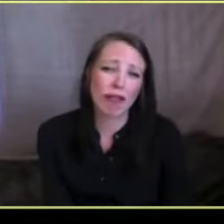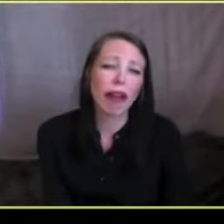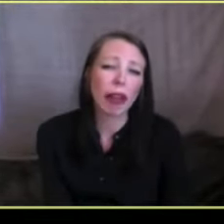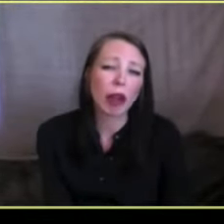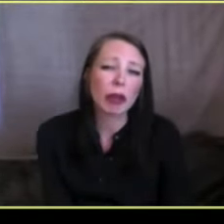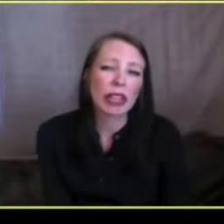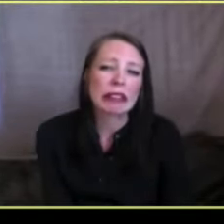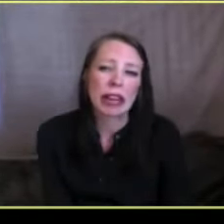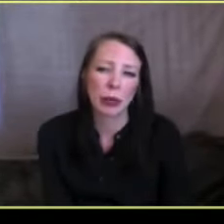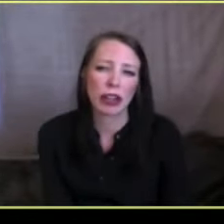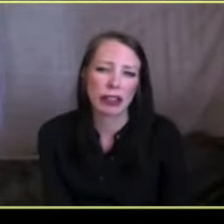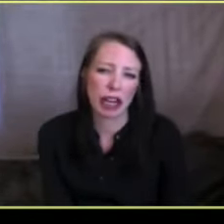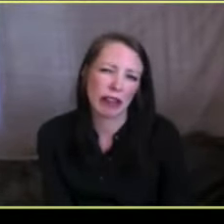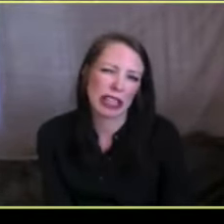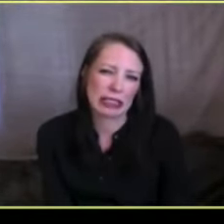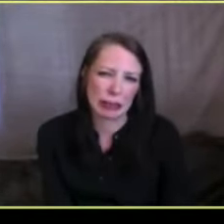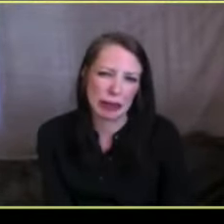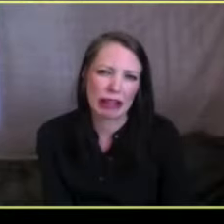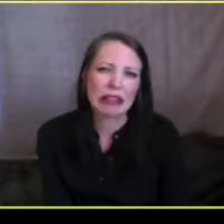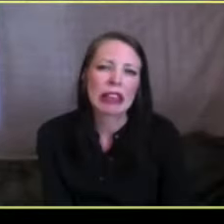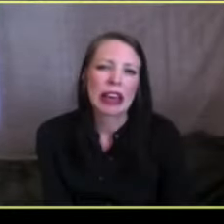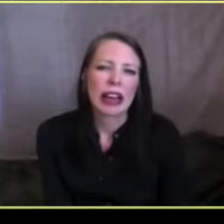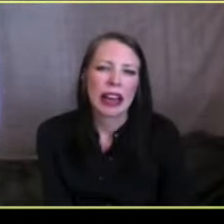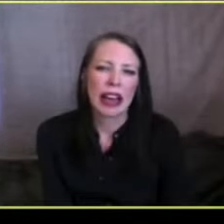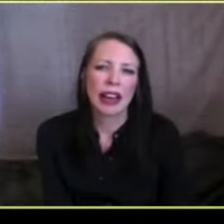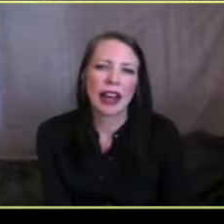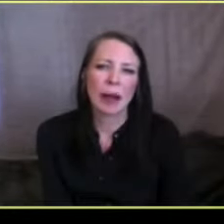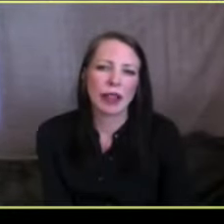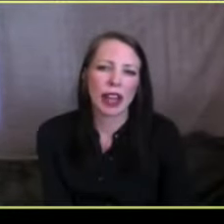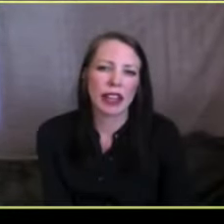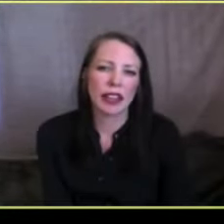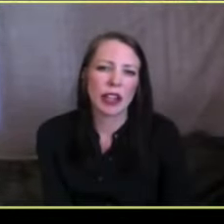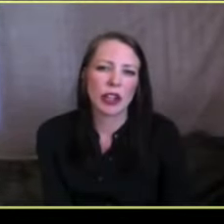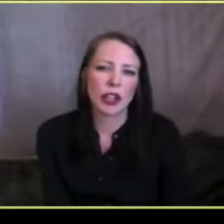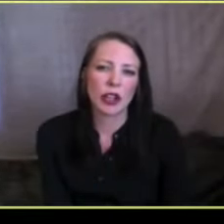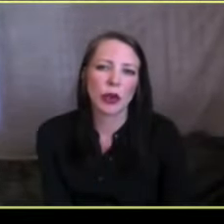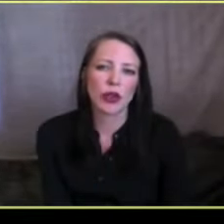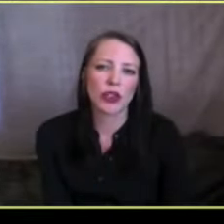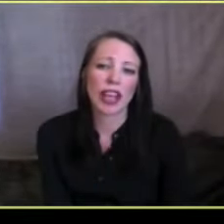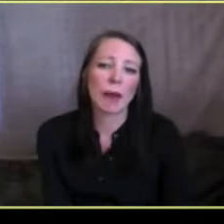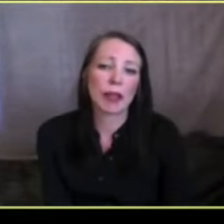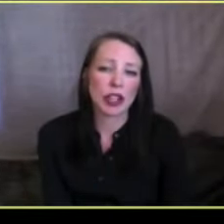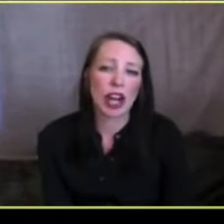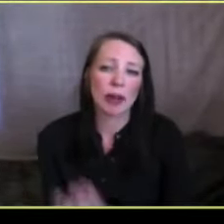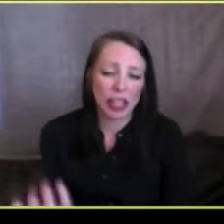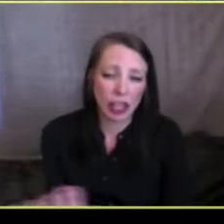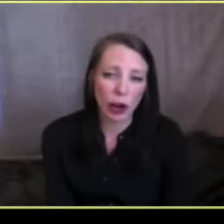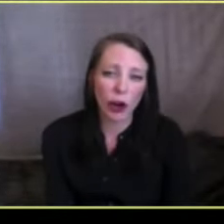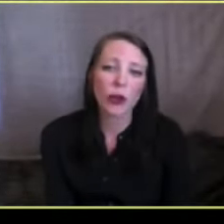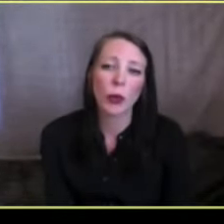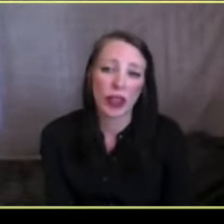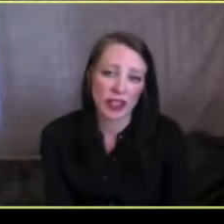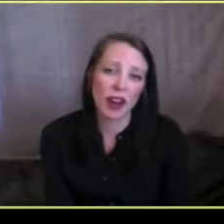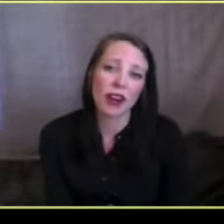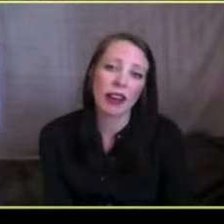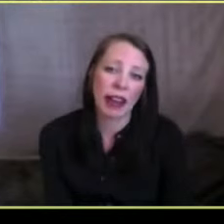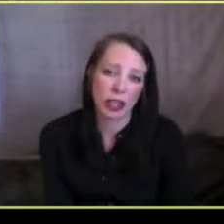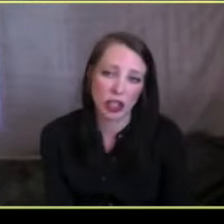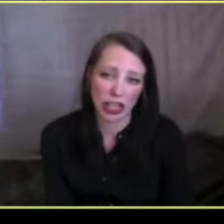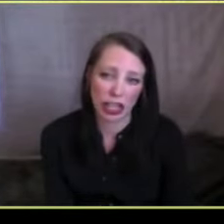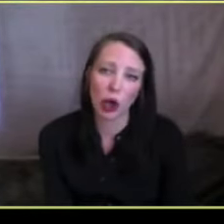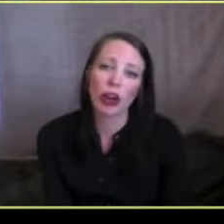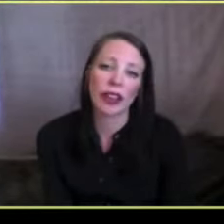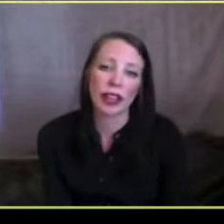restaurant for a little bit. I worked there for like 6 months. And Abdullahi then, got me the job here with tongue